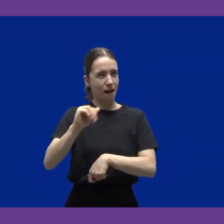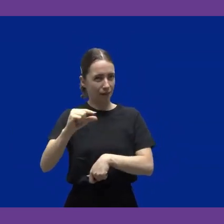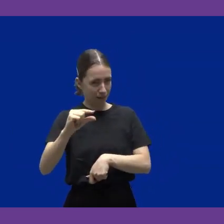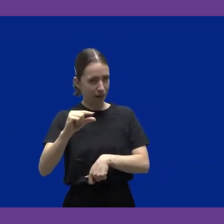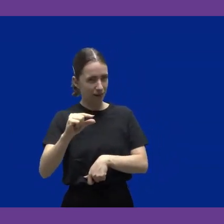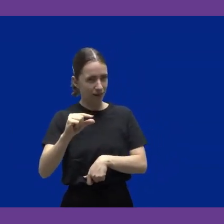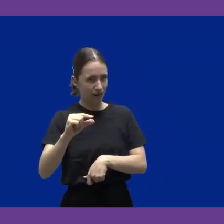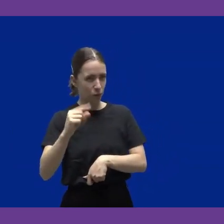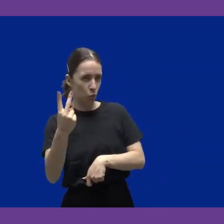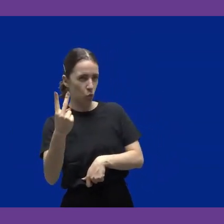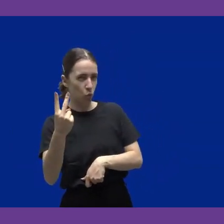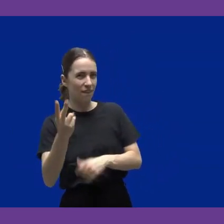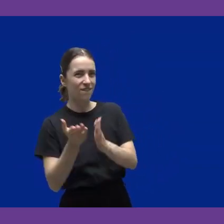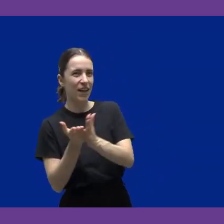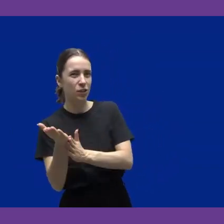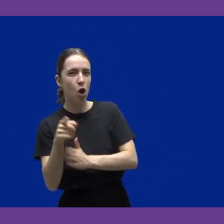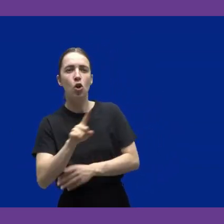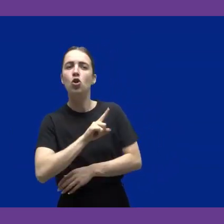ICT standard.